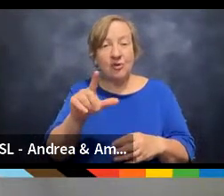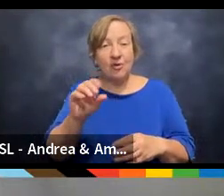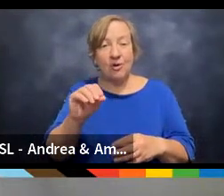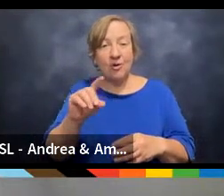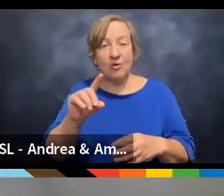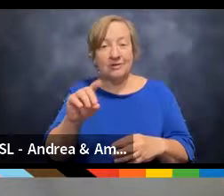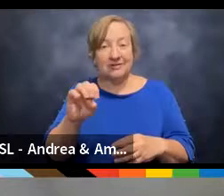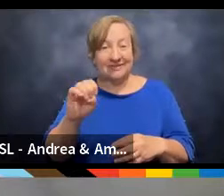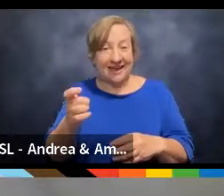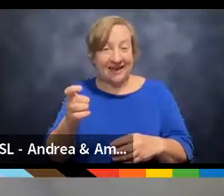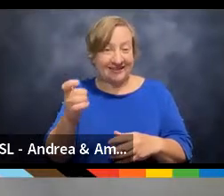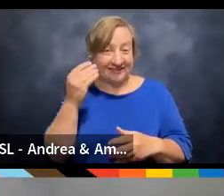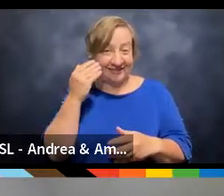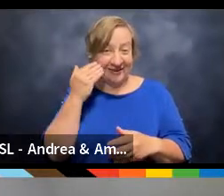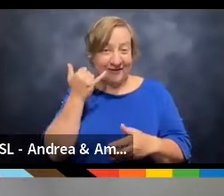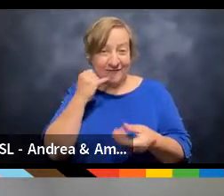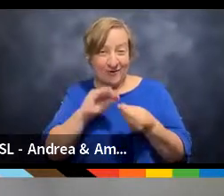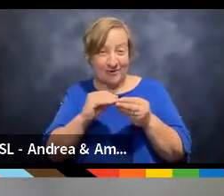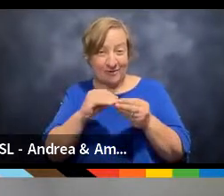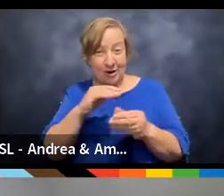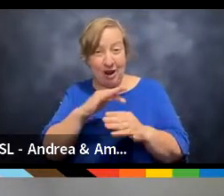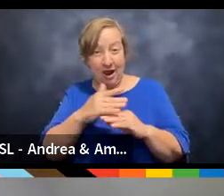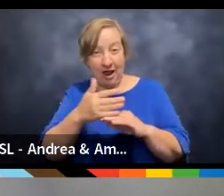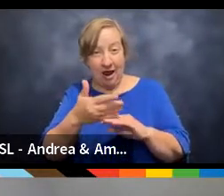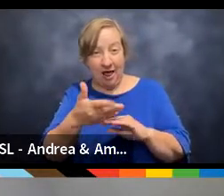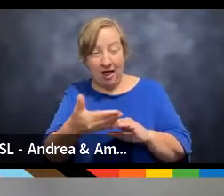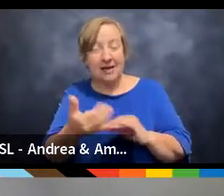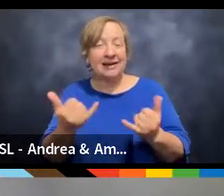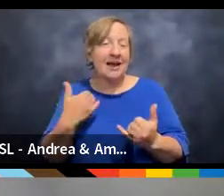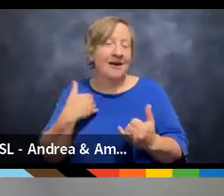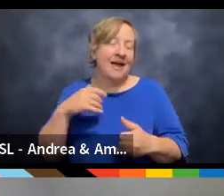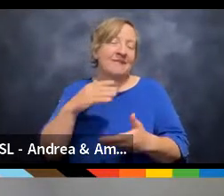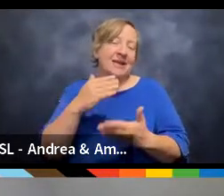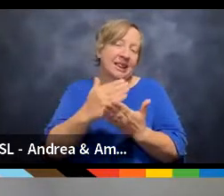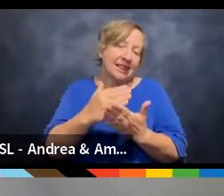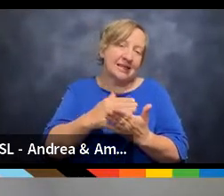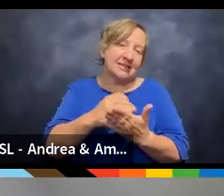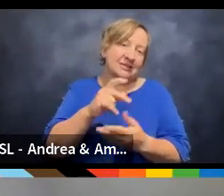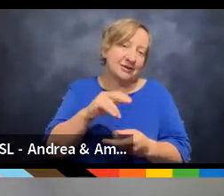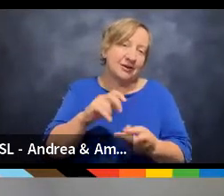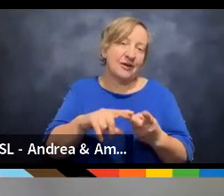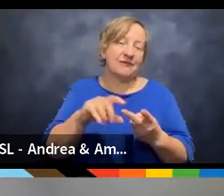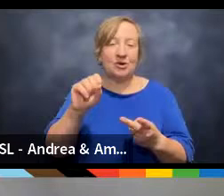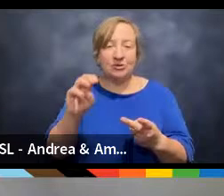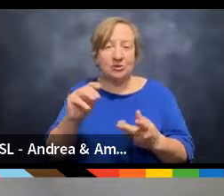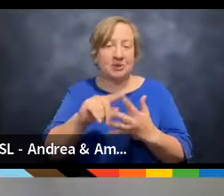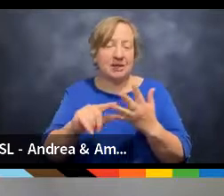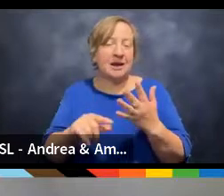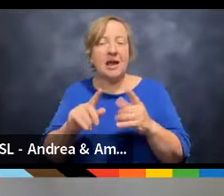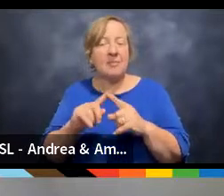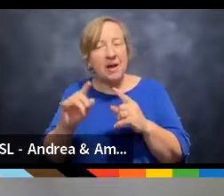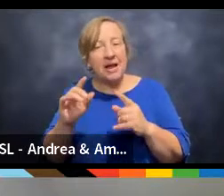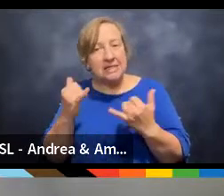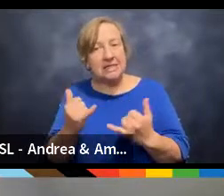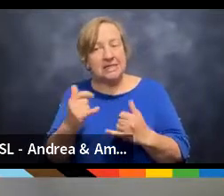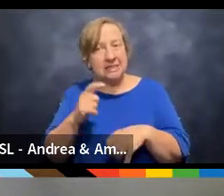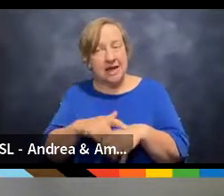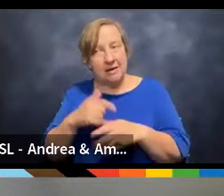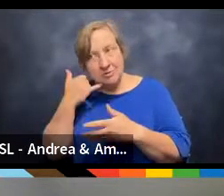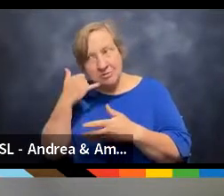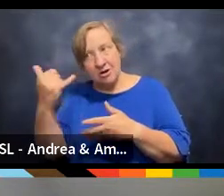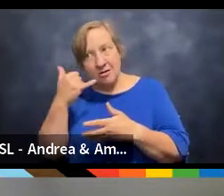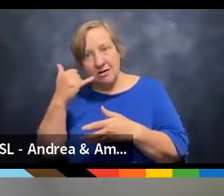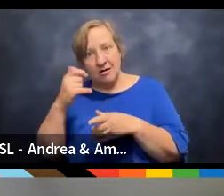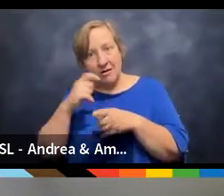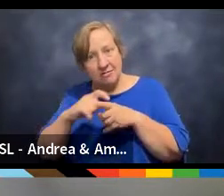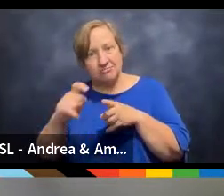have listservs and emails and social media, but this is that time because honestly, a message